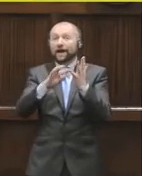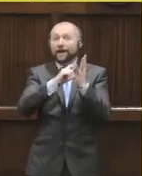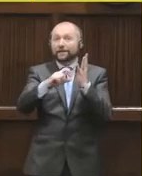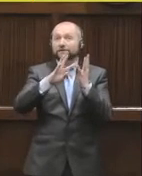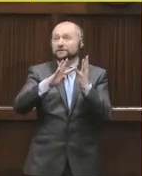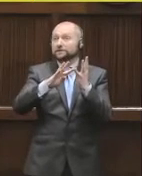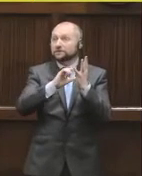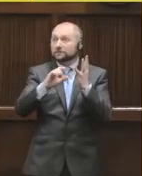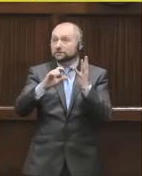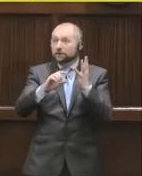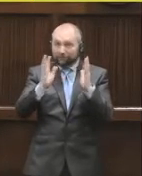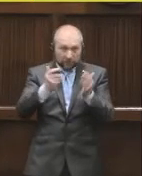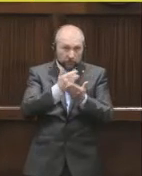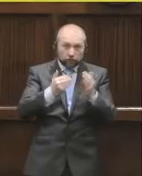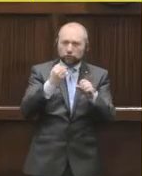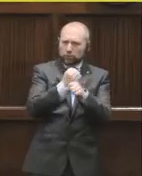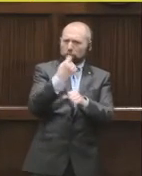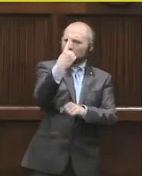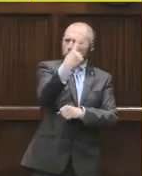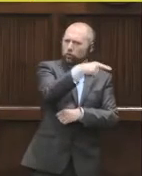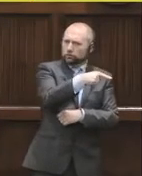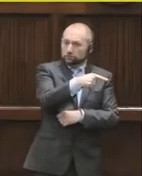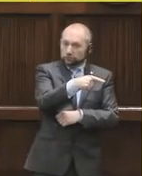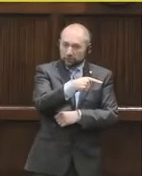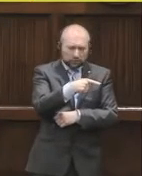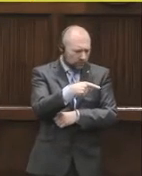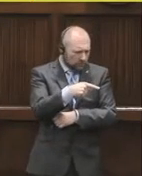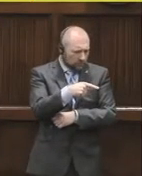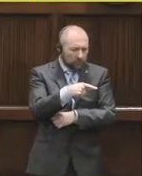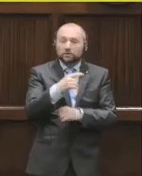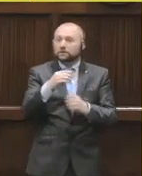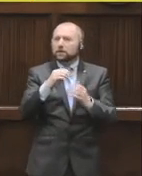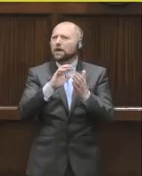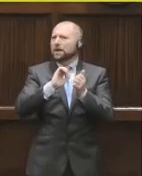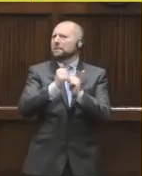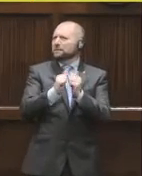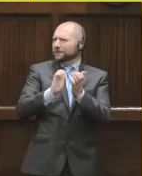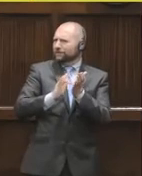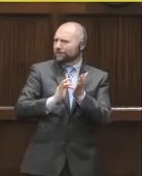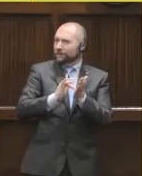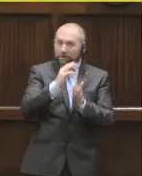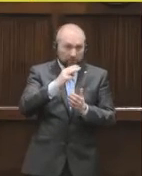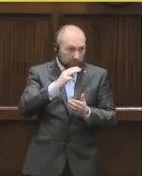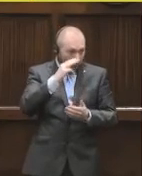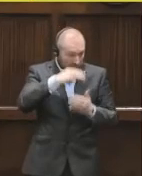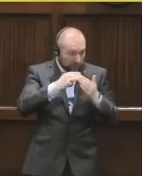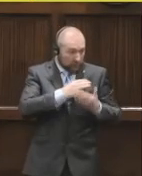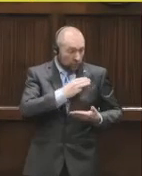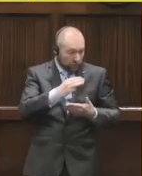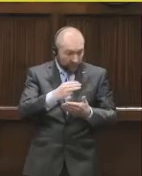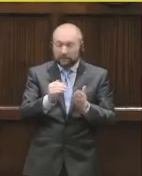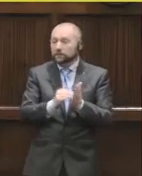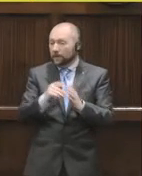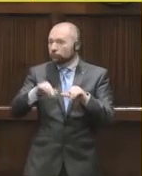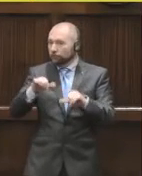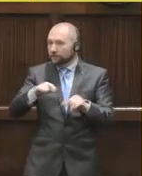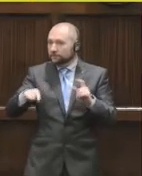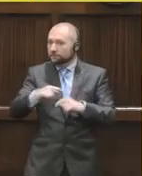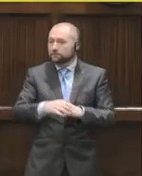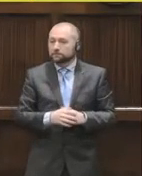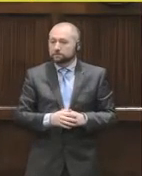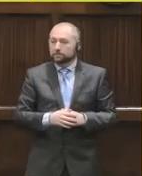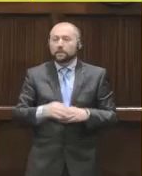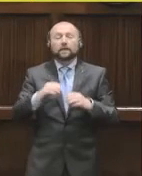already discussed with one. The Minister to, Section Amendment 15, the Minister to move. I move. Agreed.